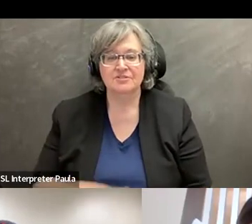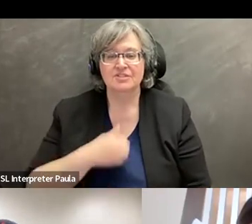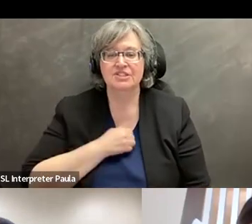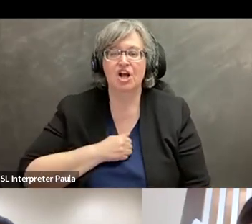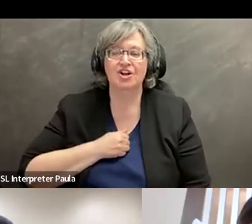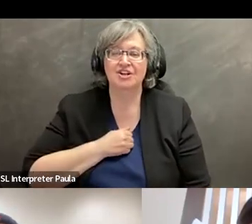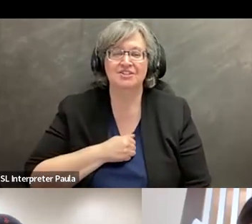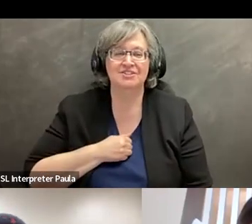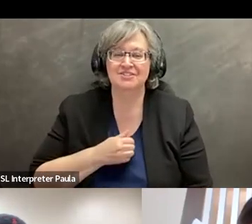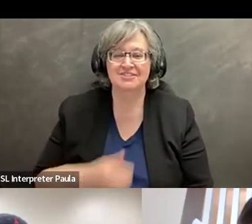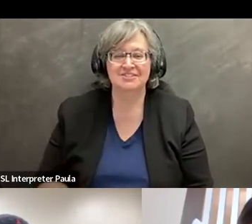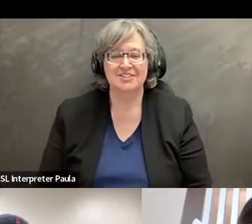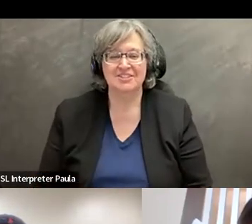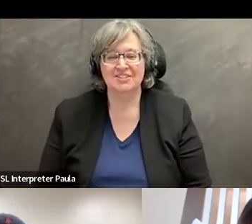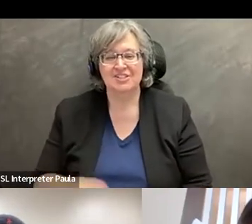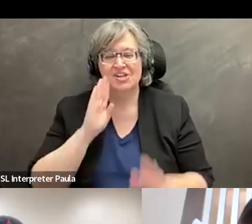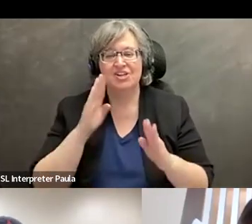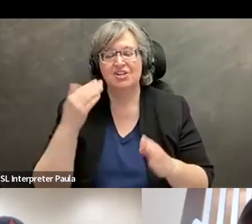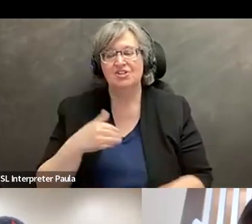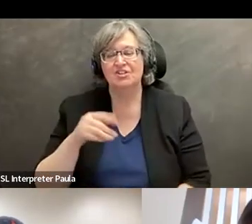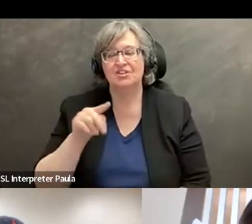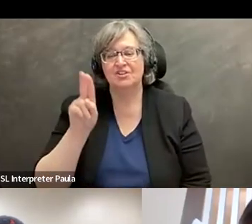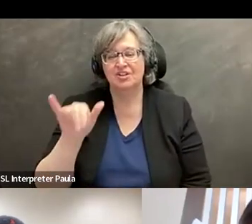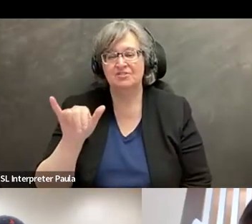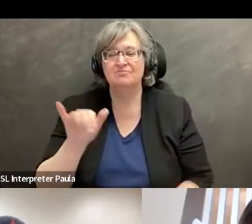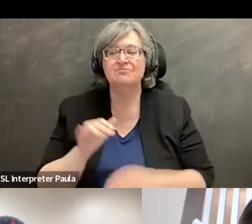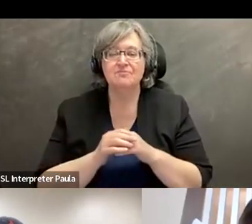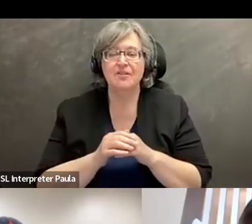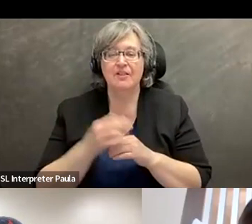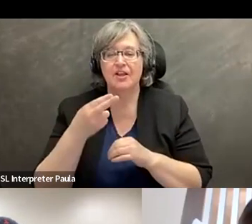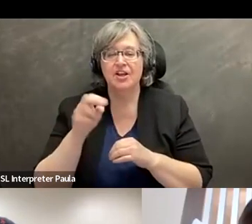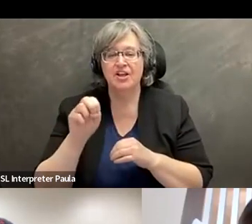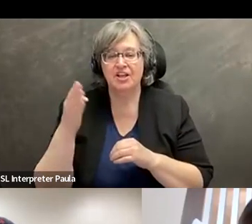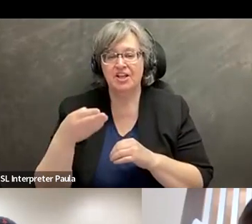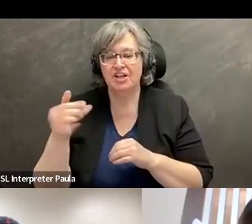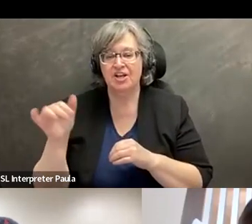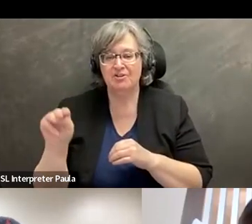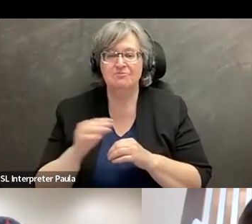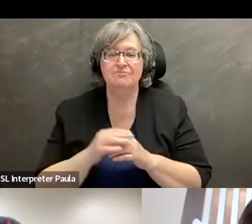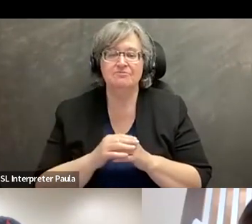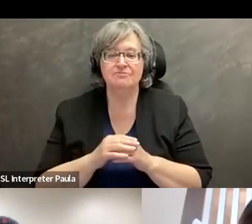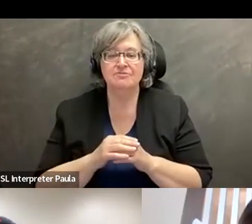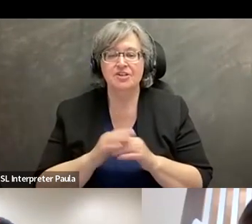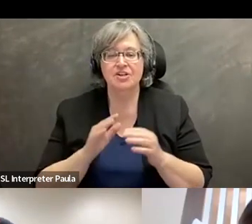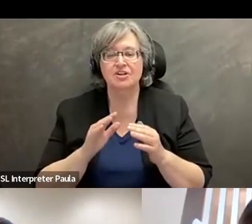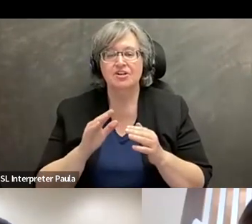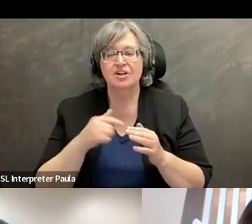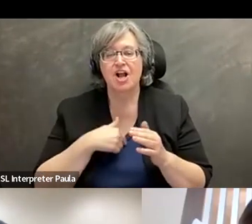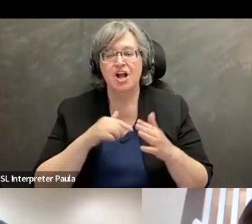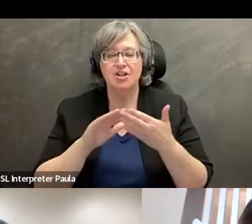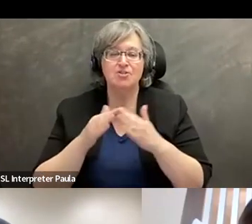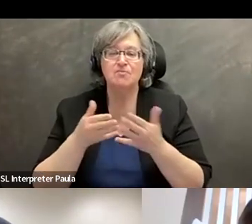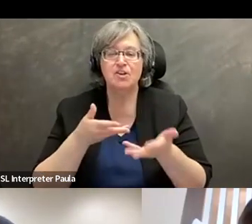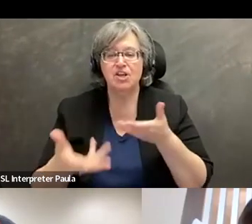Sorry. Hi, everybody. My name is Tony. He, him pronouns. I'm the community